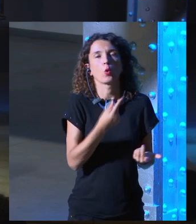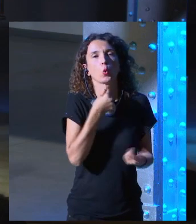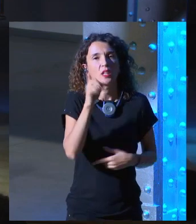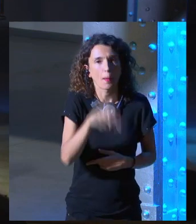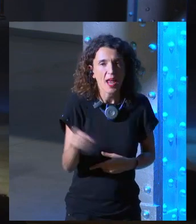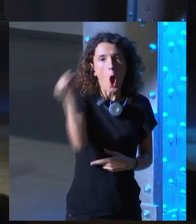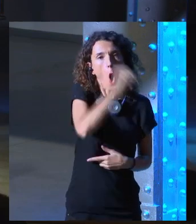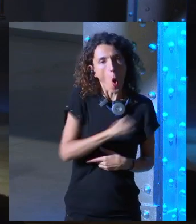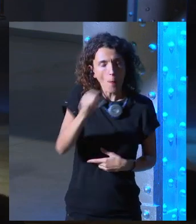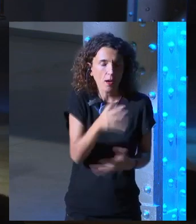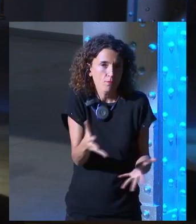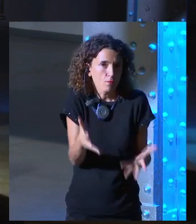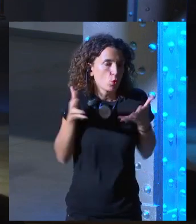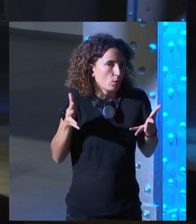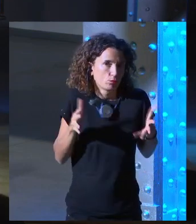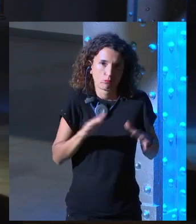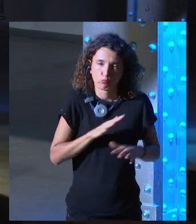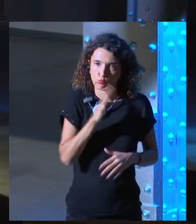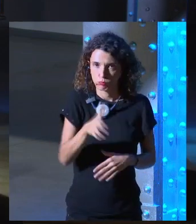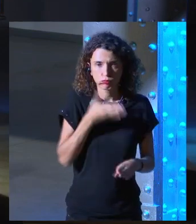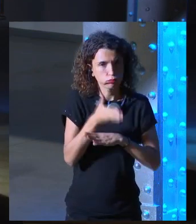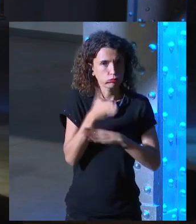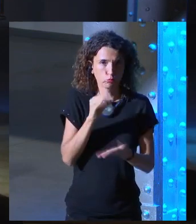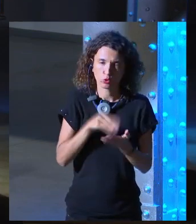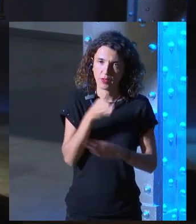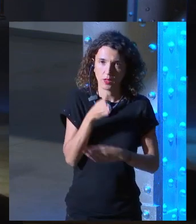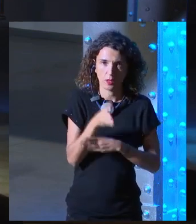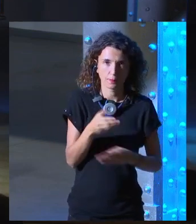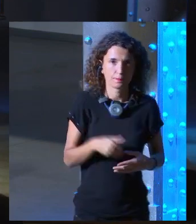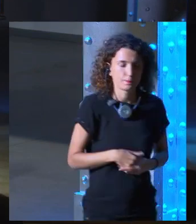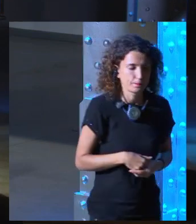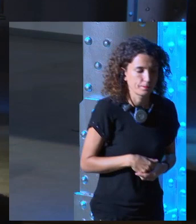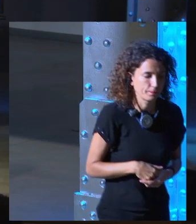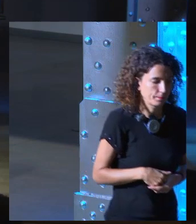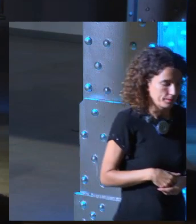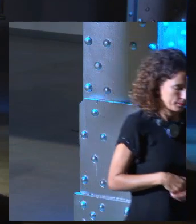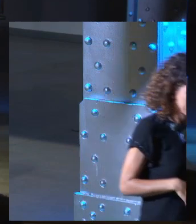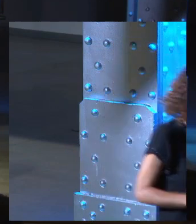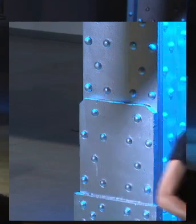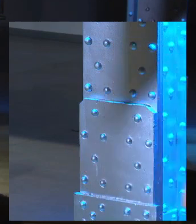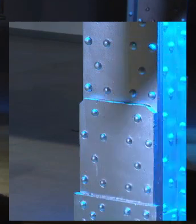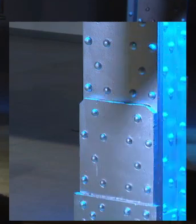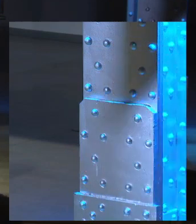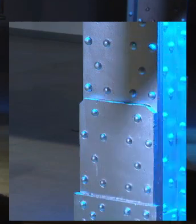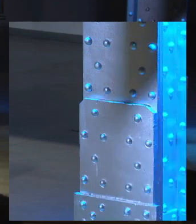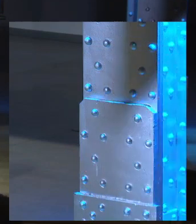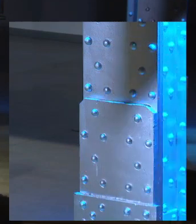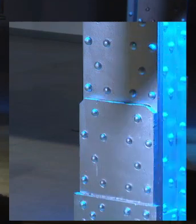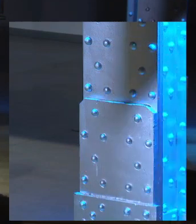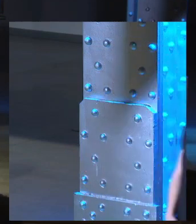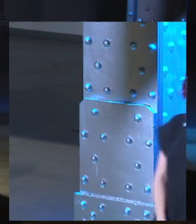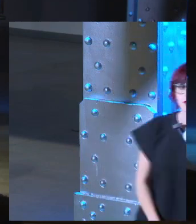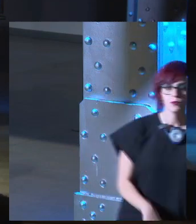adore opera, so I go to that a lot. So there's that going on. But I'll also be listening to whatever the kids around me tell me I should be listening